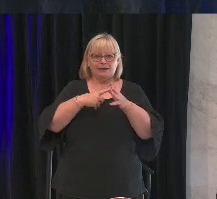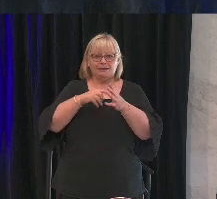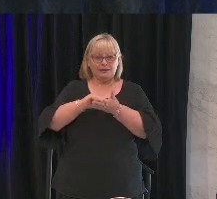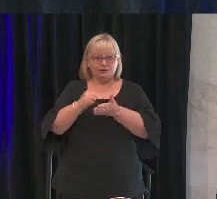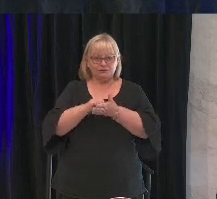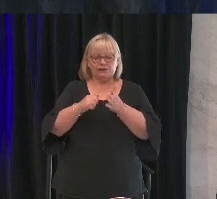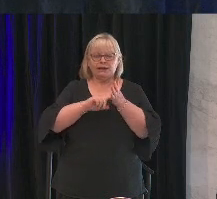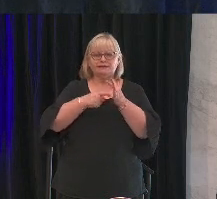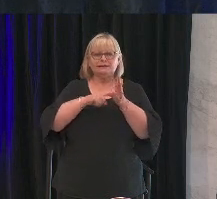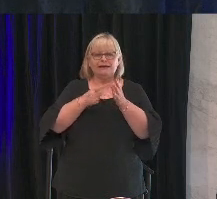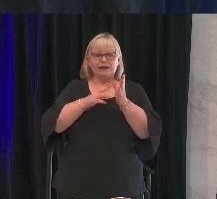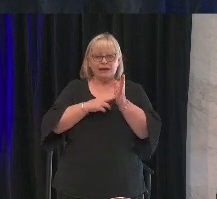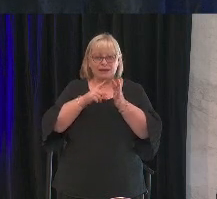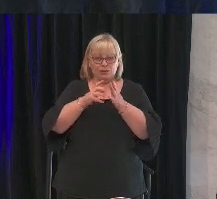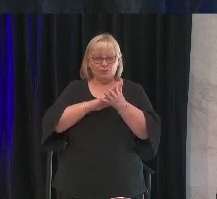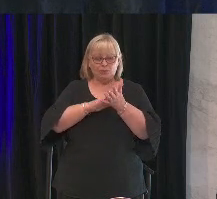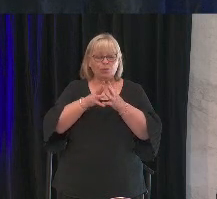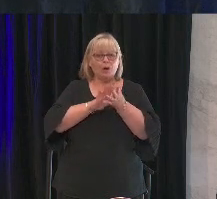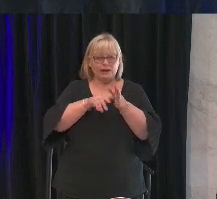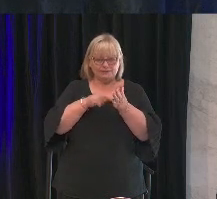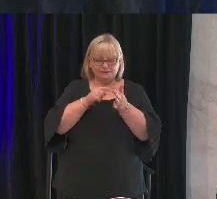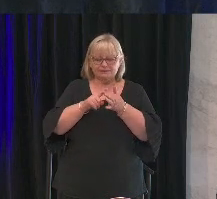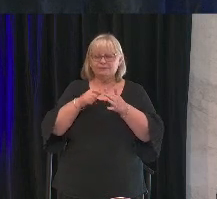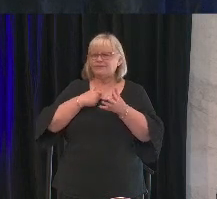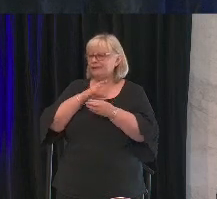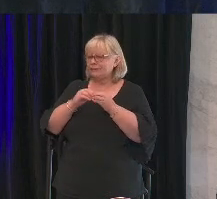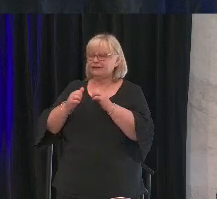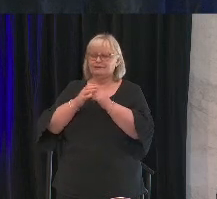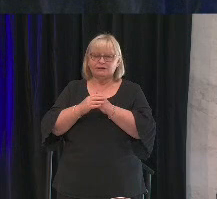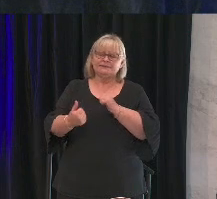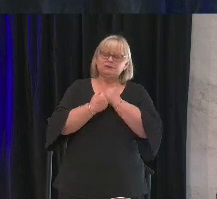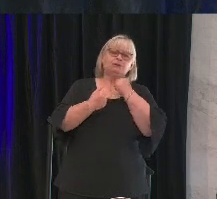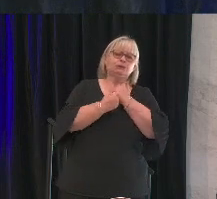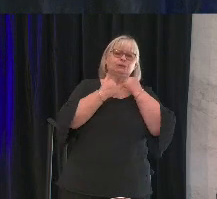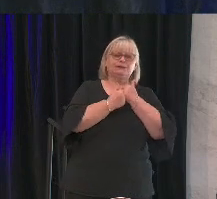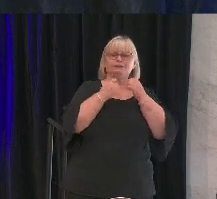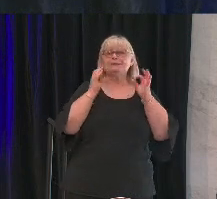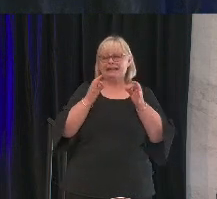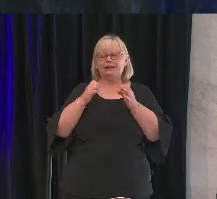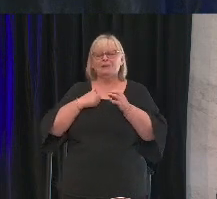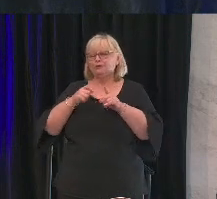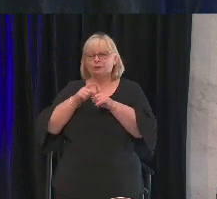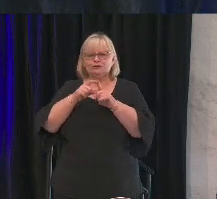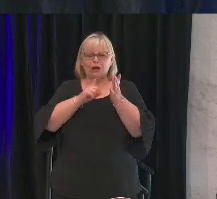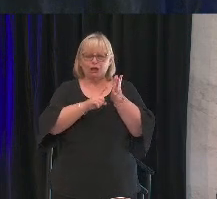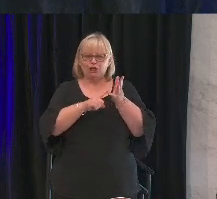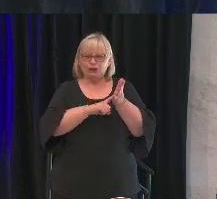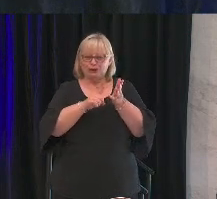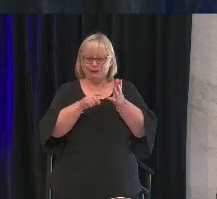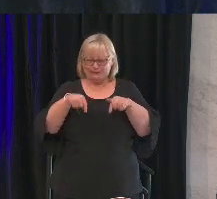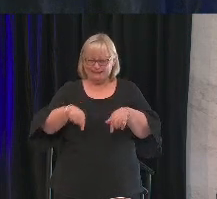White, and my family and friends for their unwavering encouragement, especially my daughter Lulu, who is here